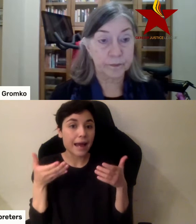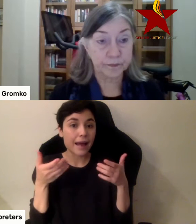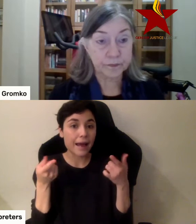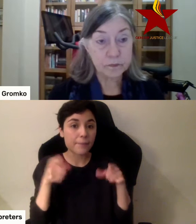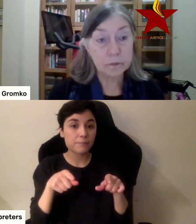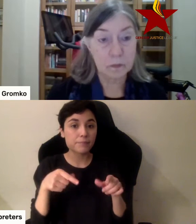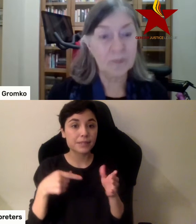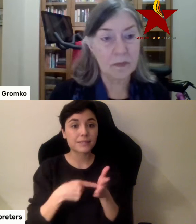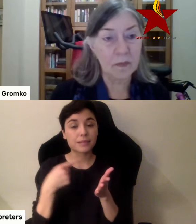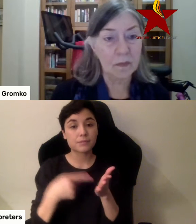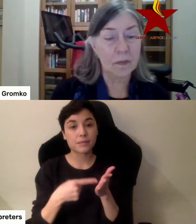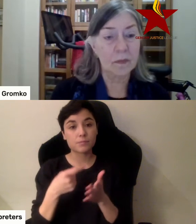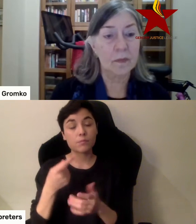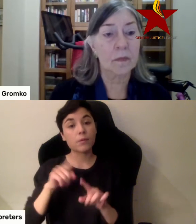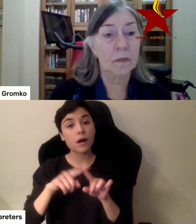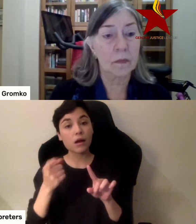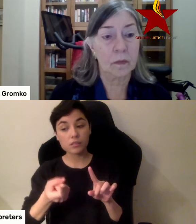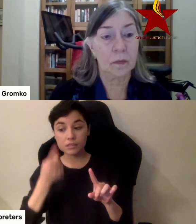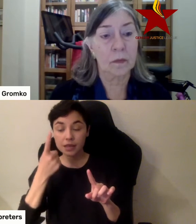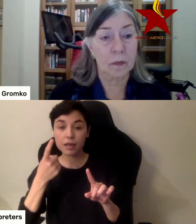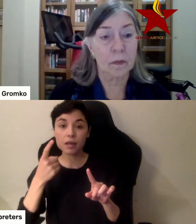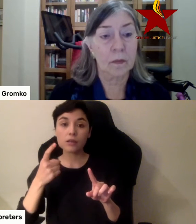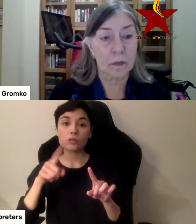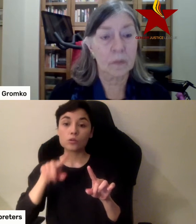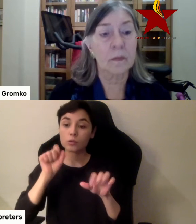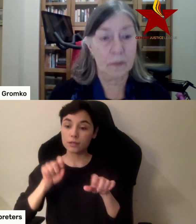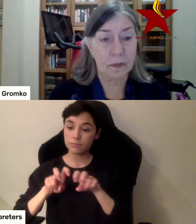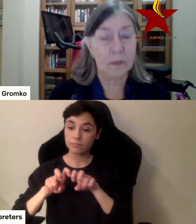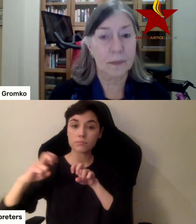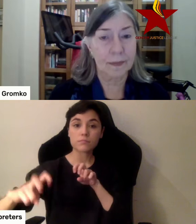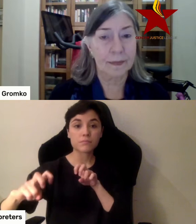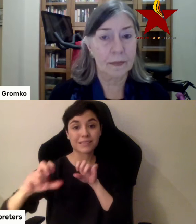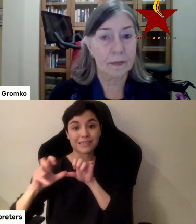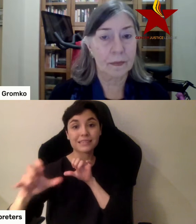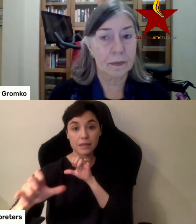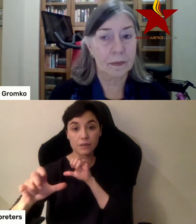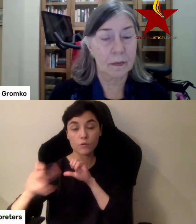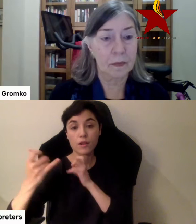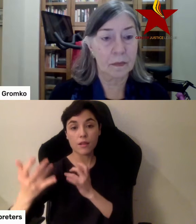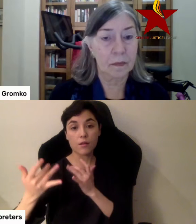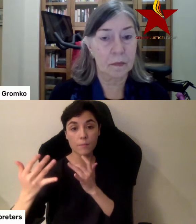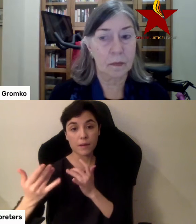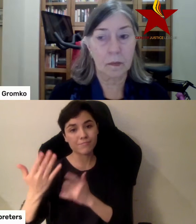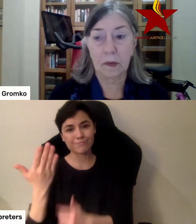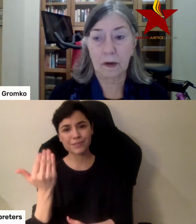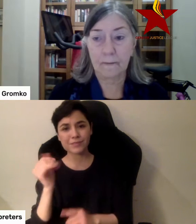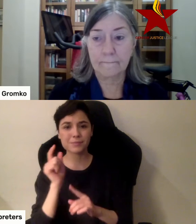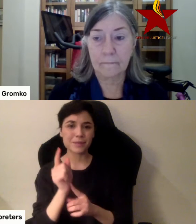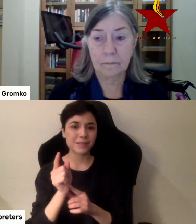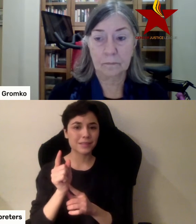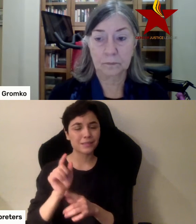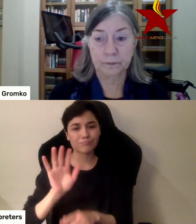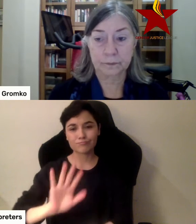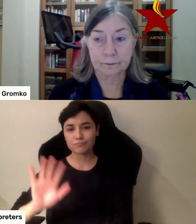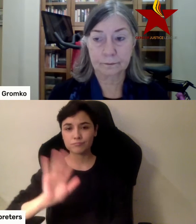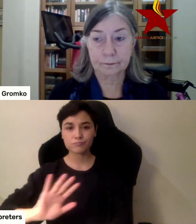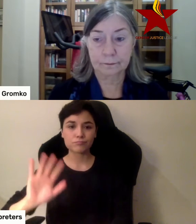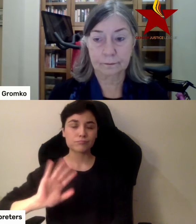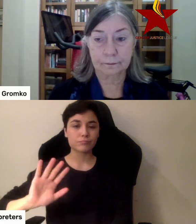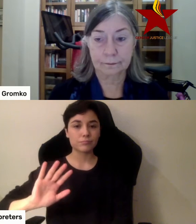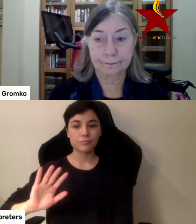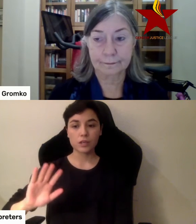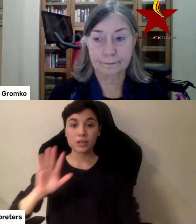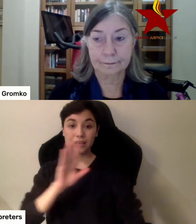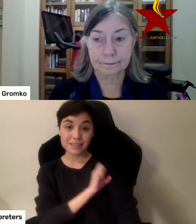you haven't got the vaccine yet, you expect to spend a little bit of time in the clinic because you will be sitting for a minute while our nurses and other